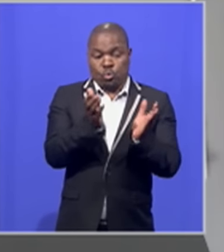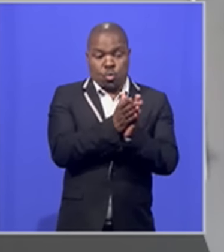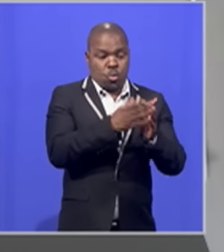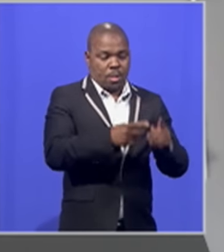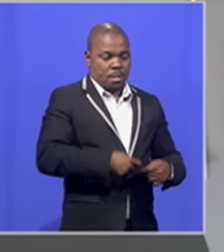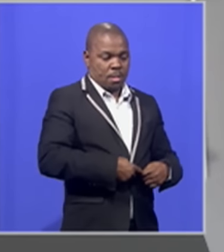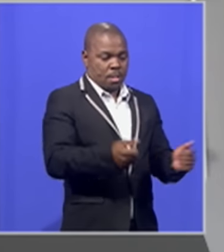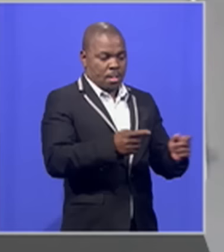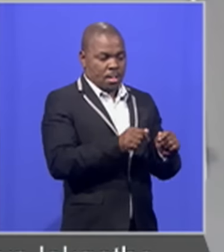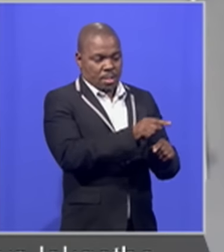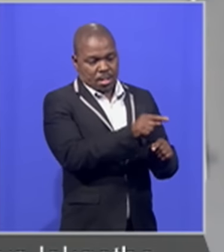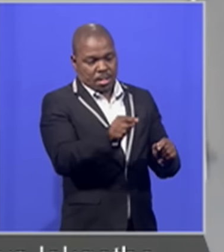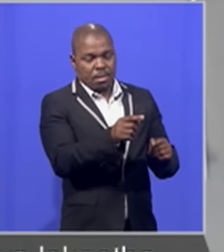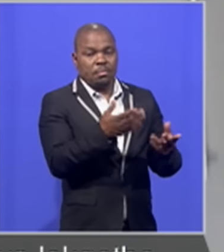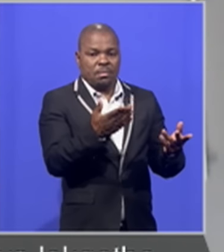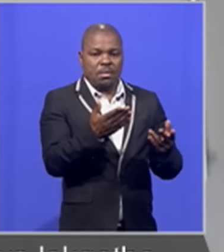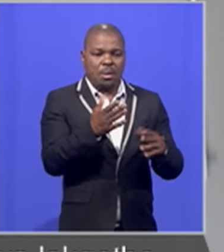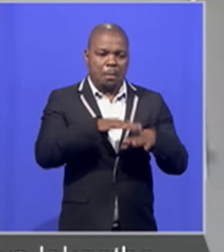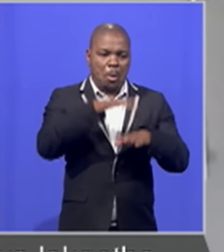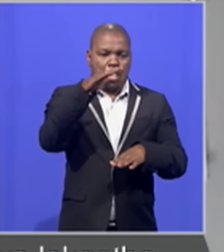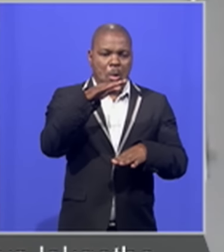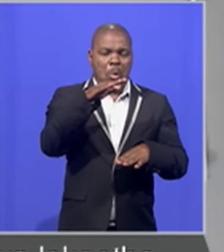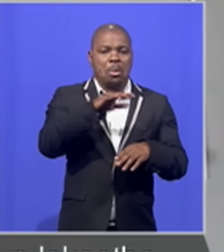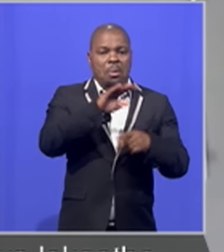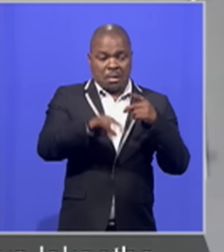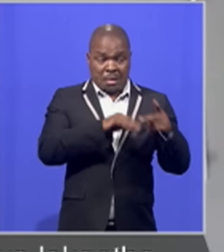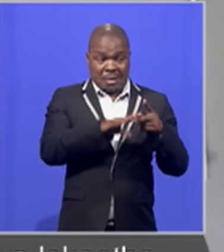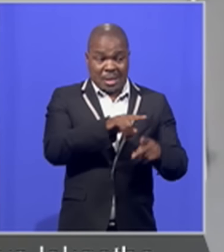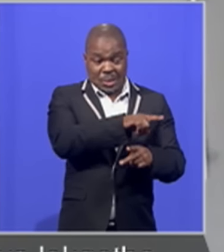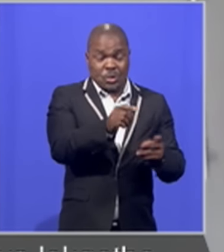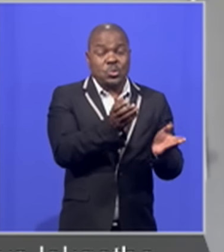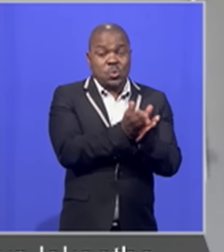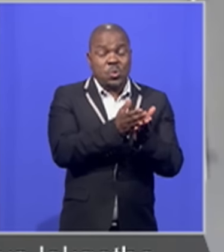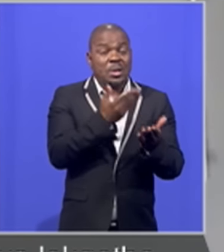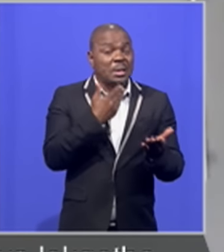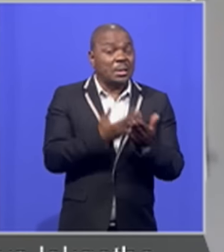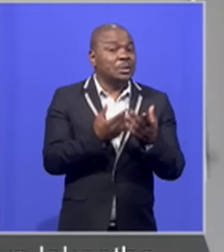sekolo di feta tšhelete e tseneng, sekolo se tla kgona go